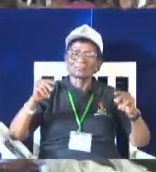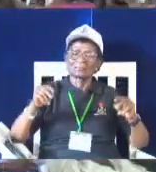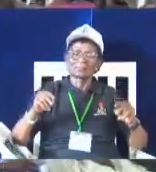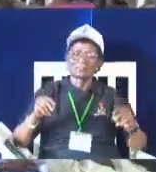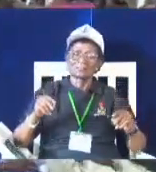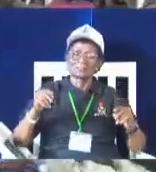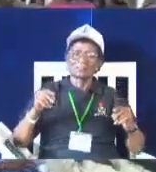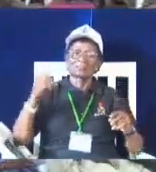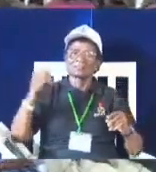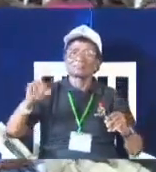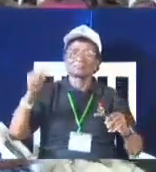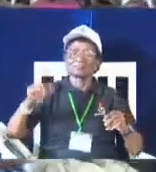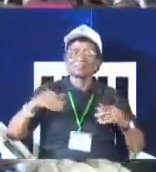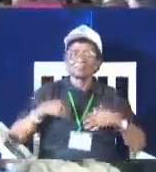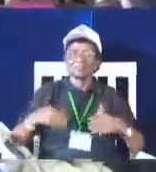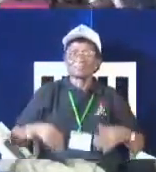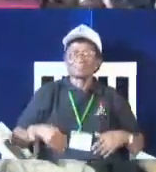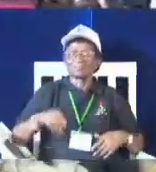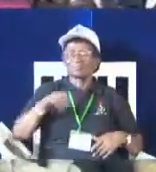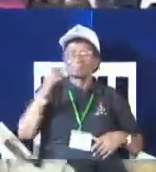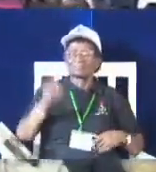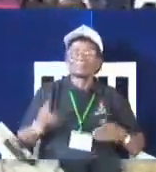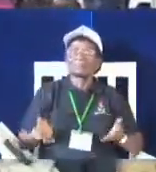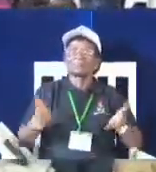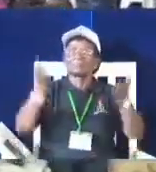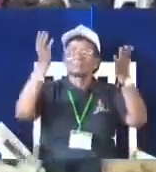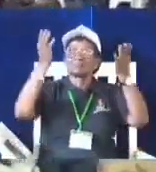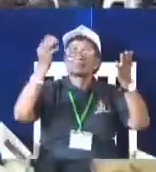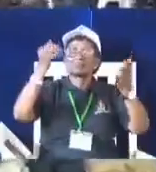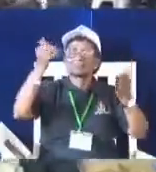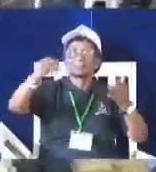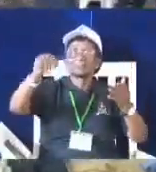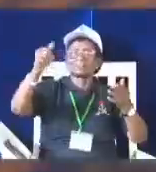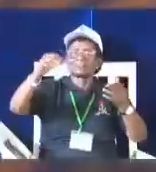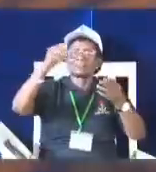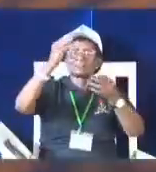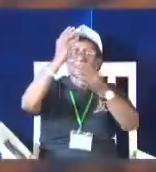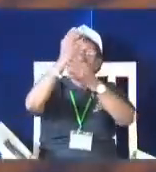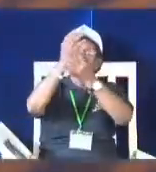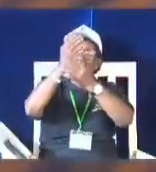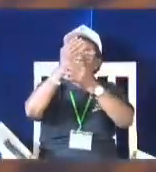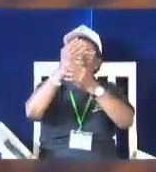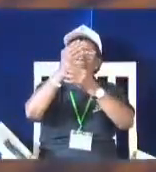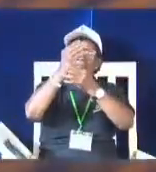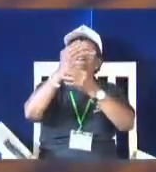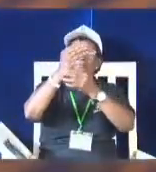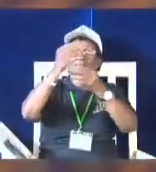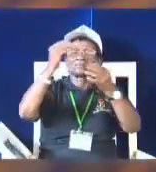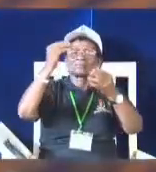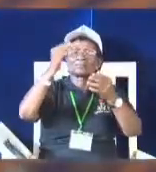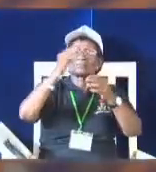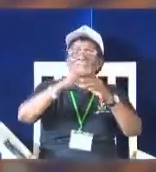anybody who raises any hand or foot against your God